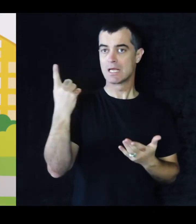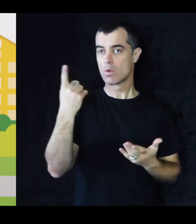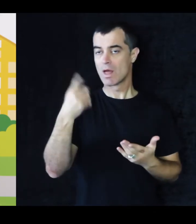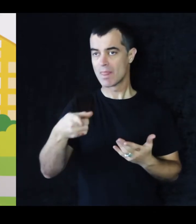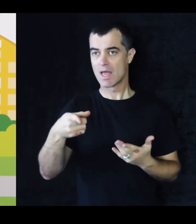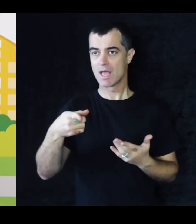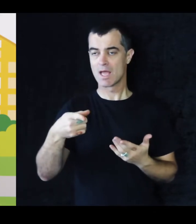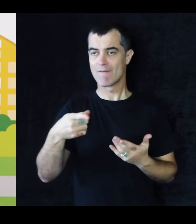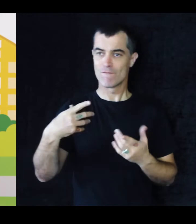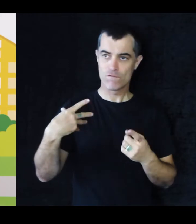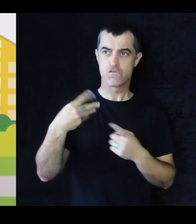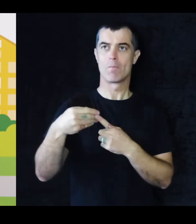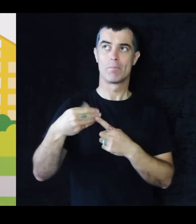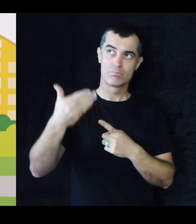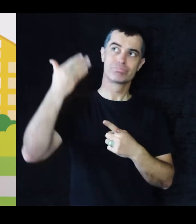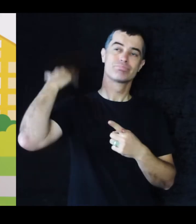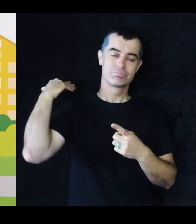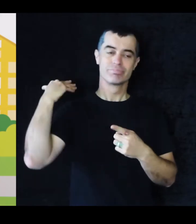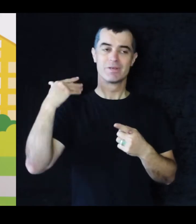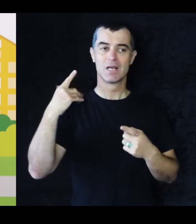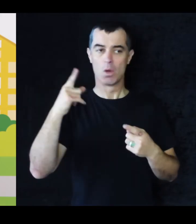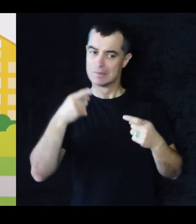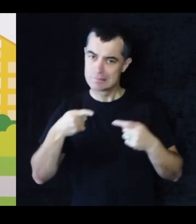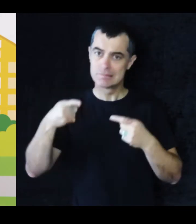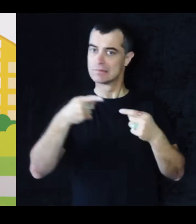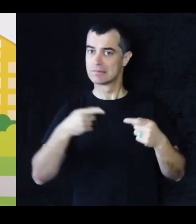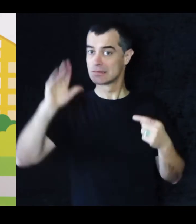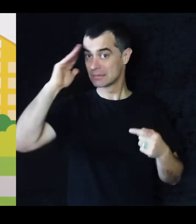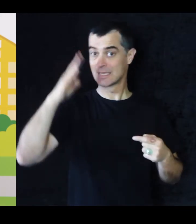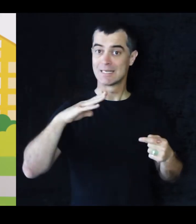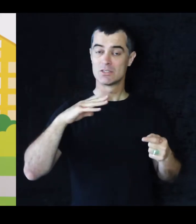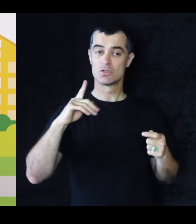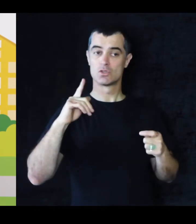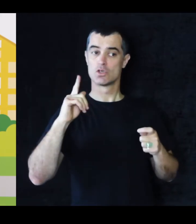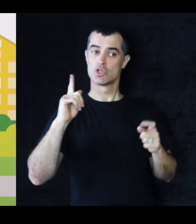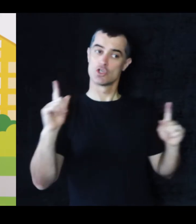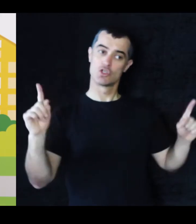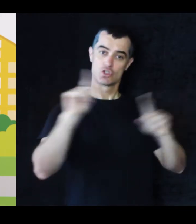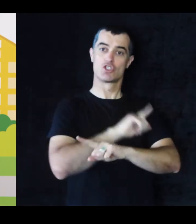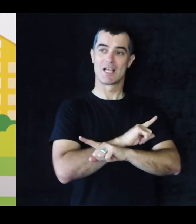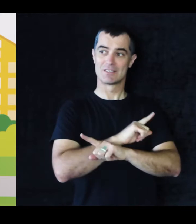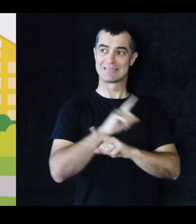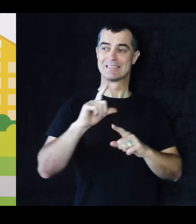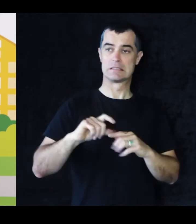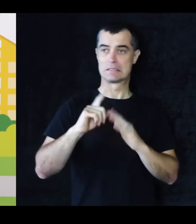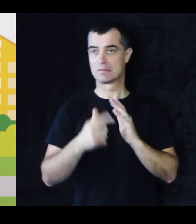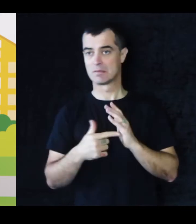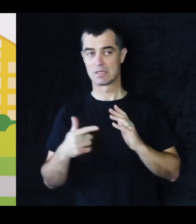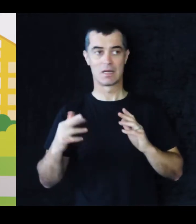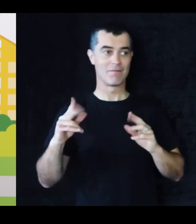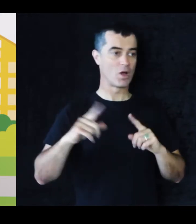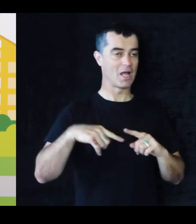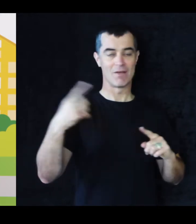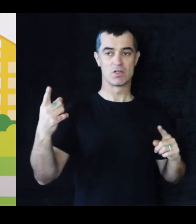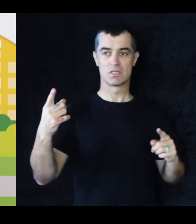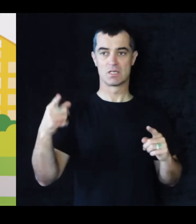can really see where they've come from. And in a way, this sort of battle we have to fight to change this notion that disability is